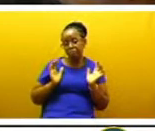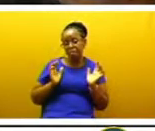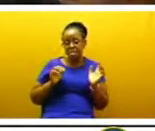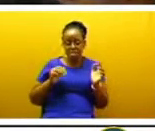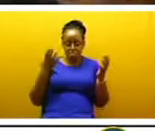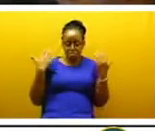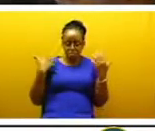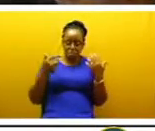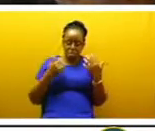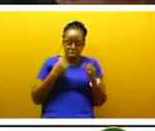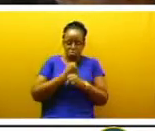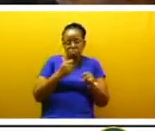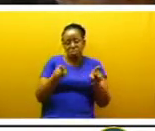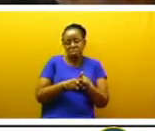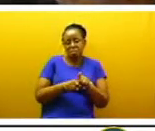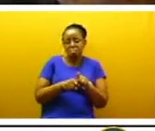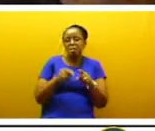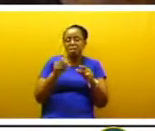personally.